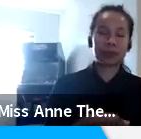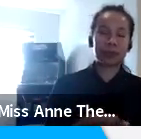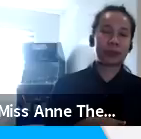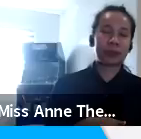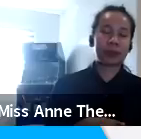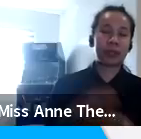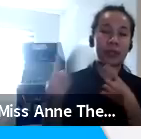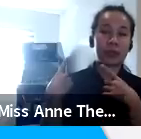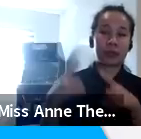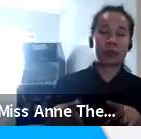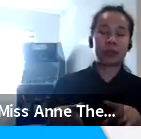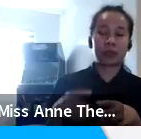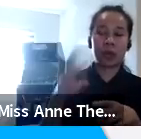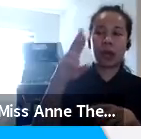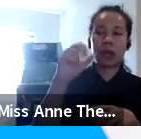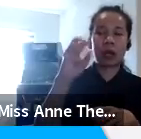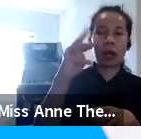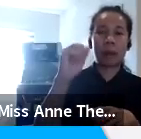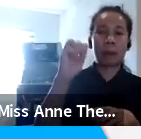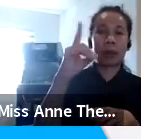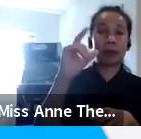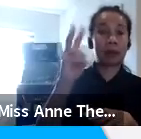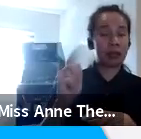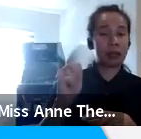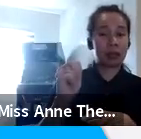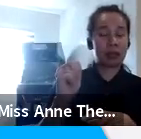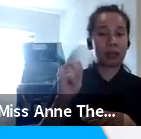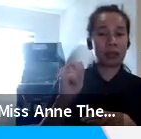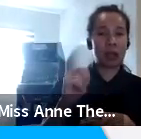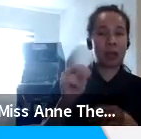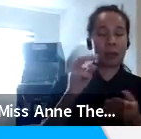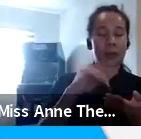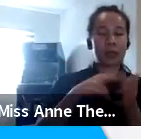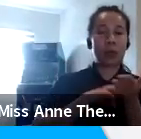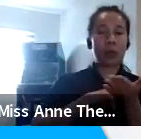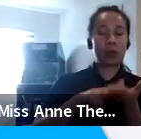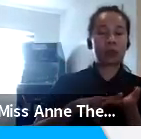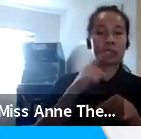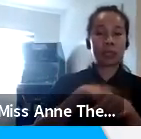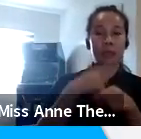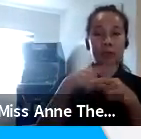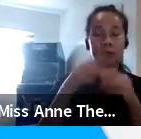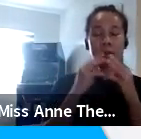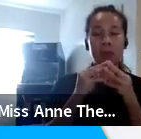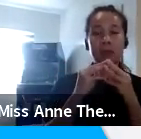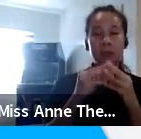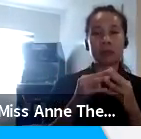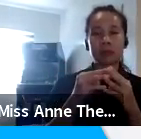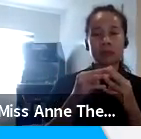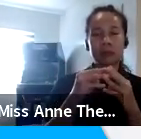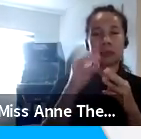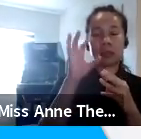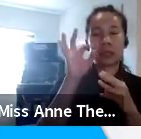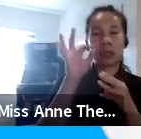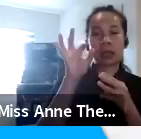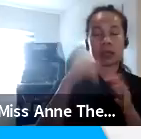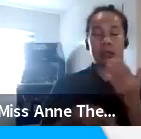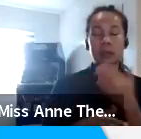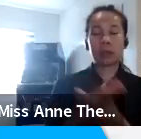during the Ramadan, and we arrived around 9 o'clock in the morning. And since it's